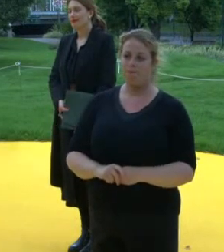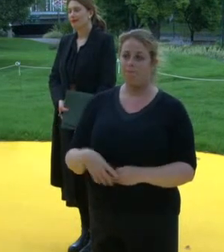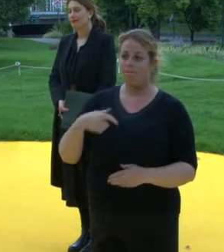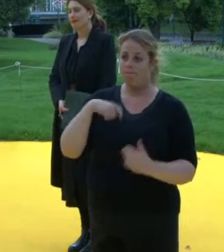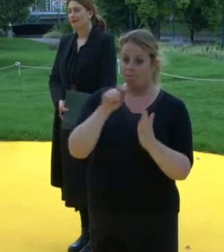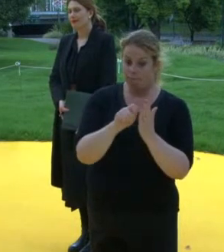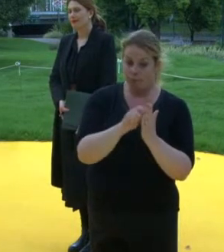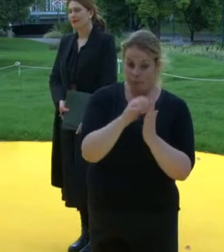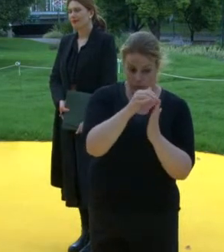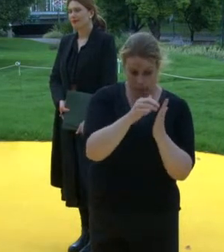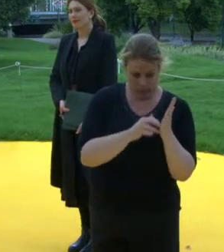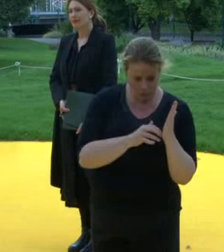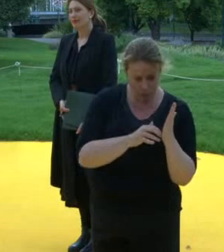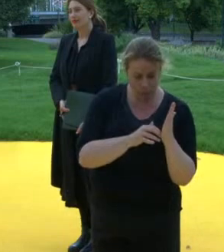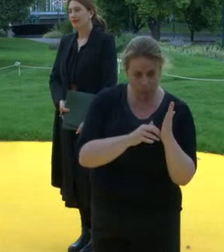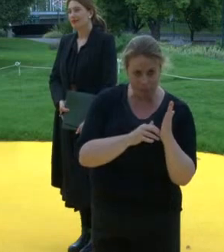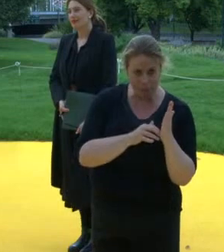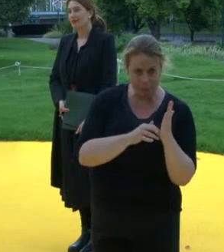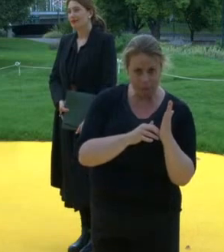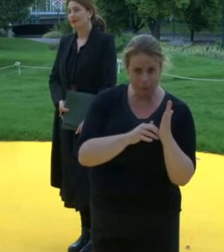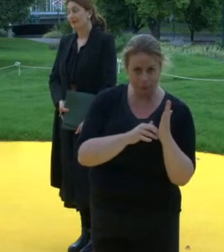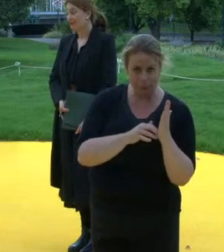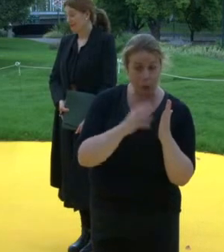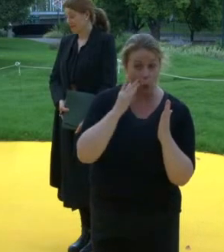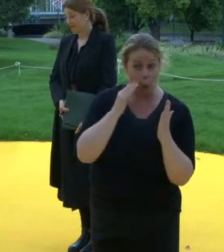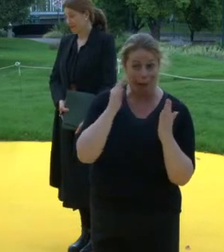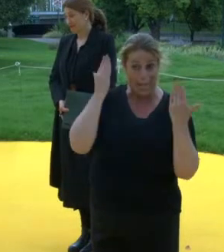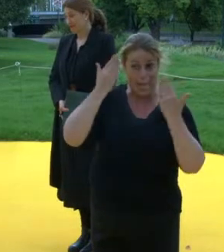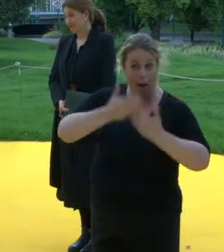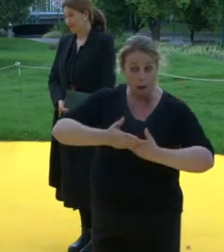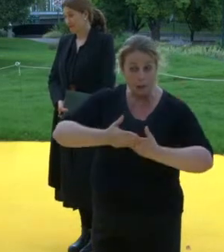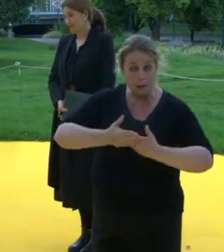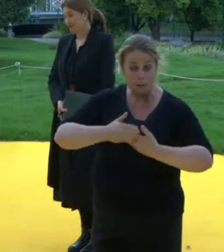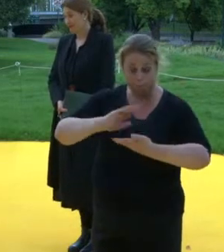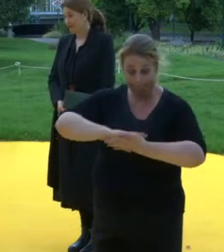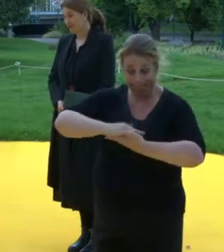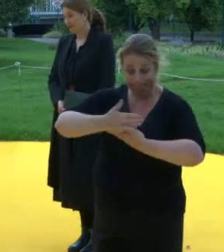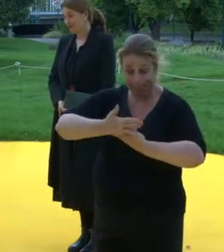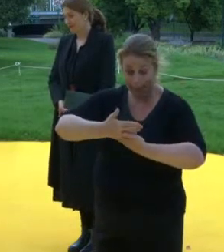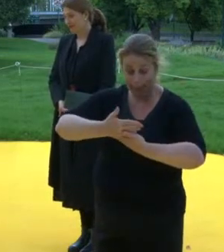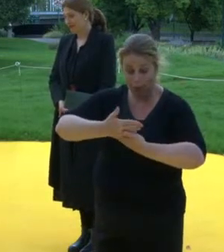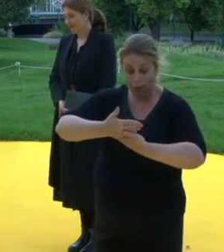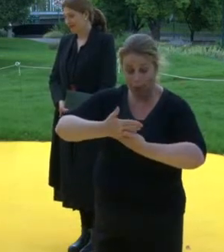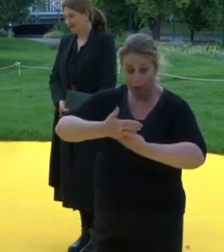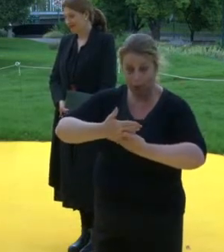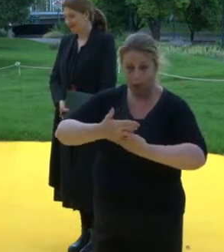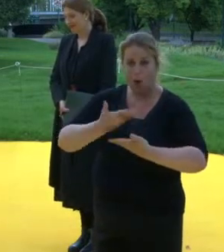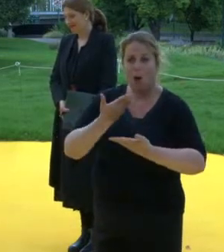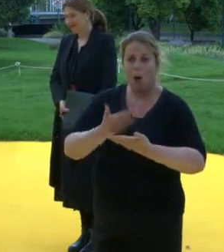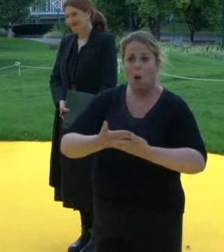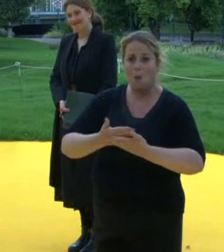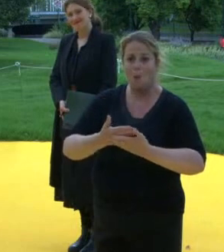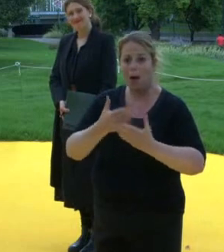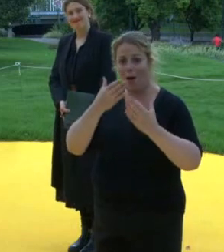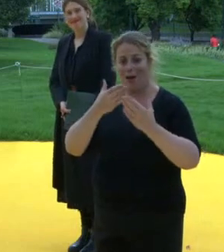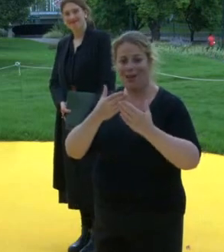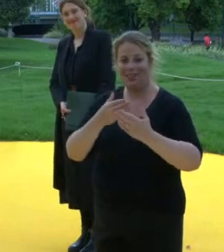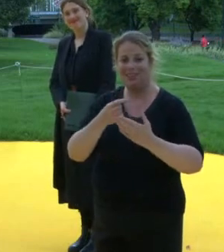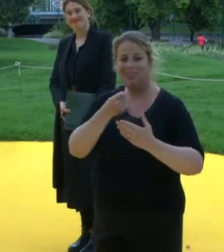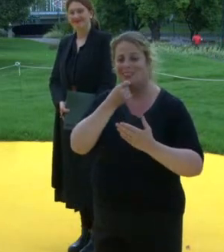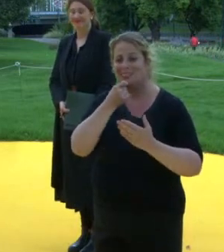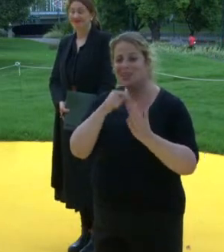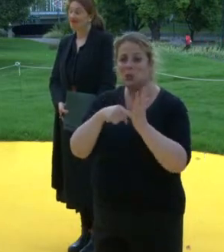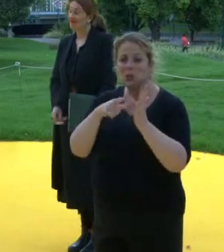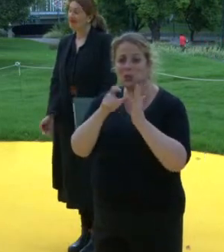wrote this manuscript almost exclusively at night with my laptop propped on top of my sleeping toddler, who's just there. So